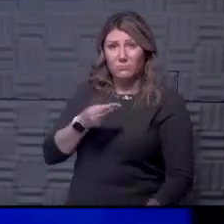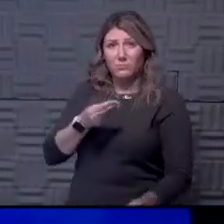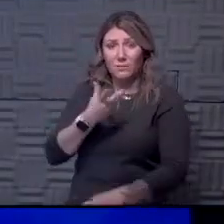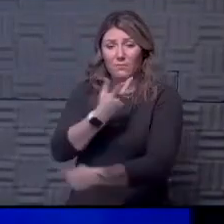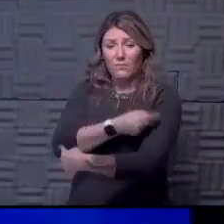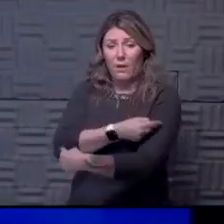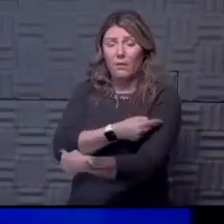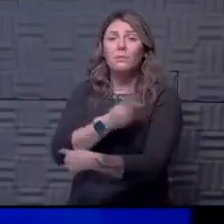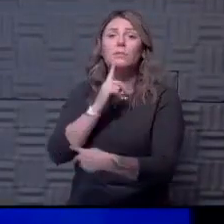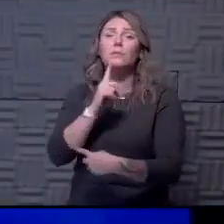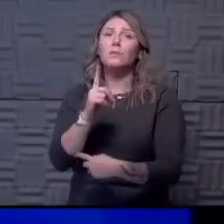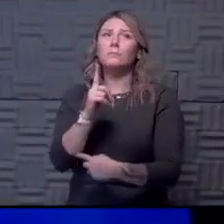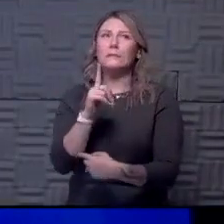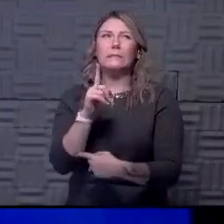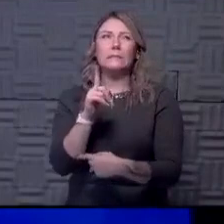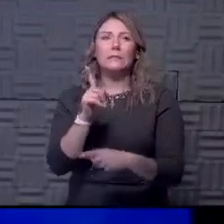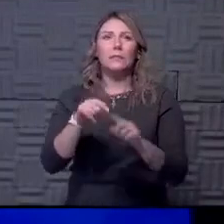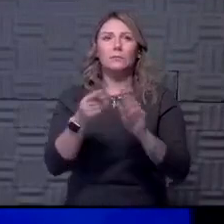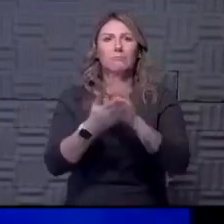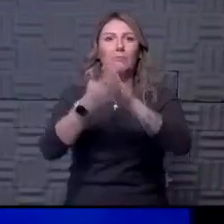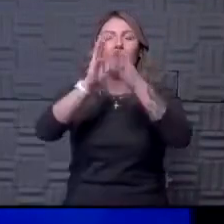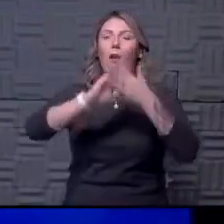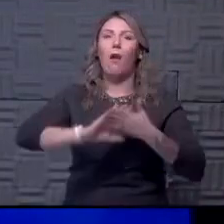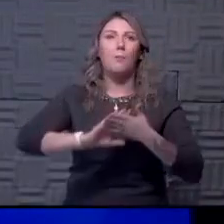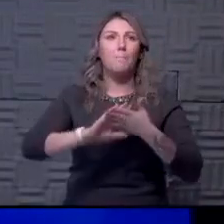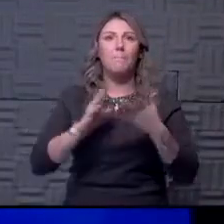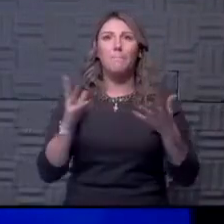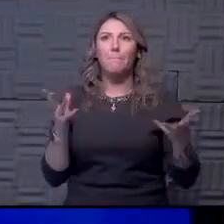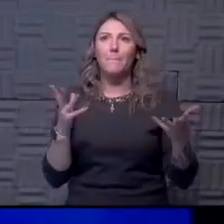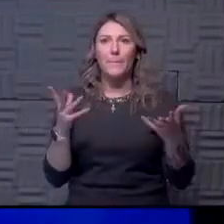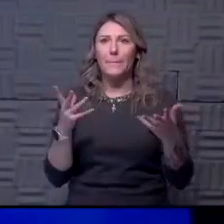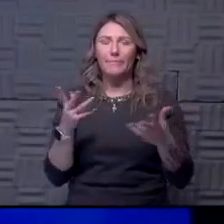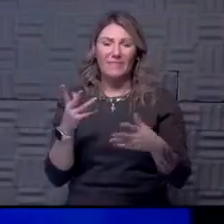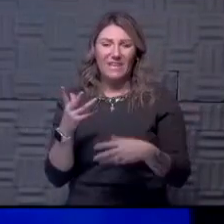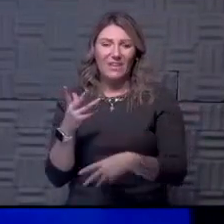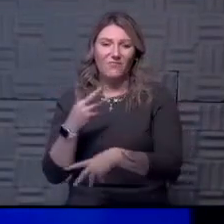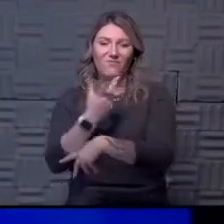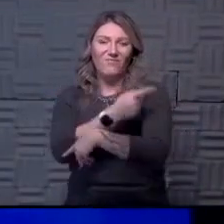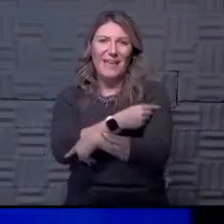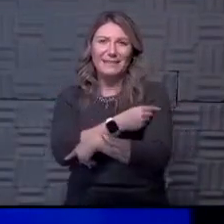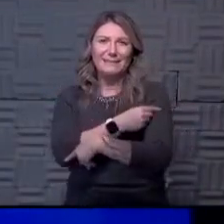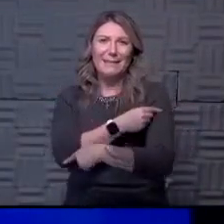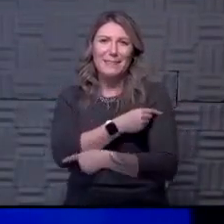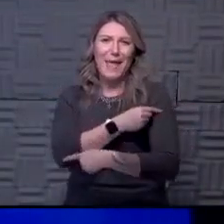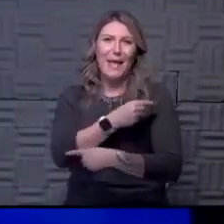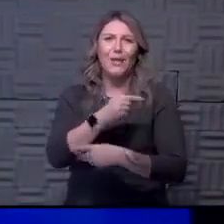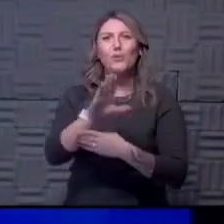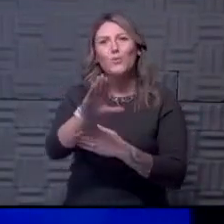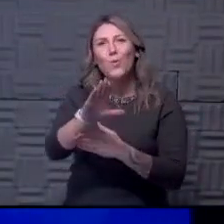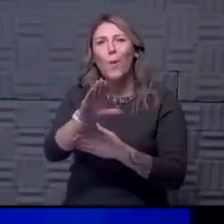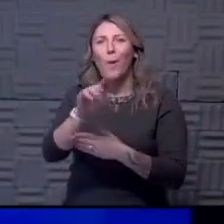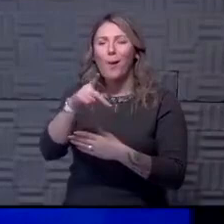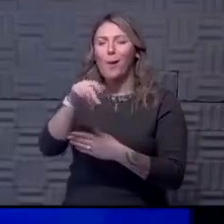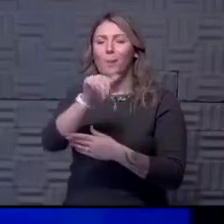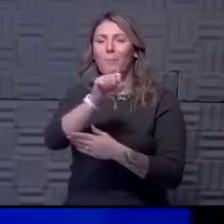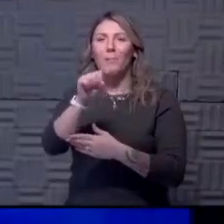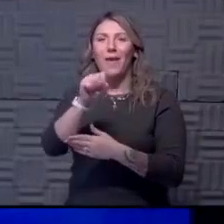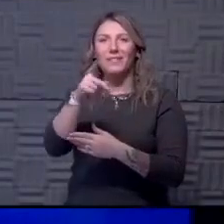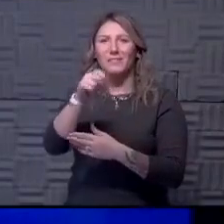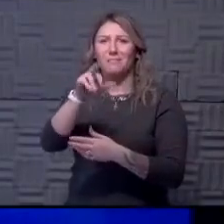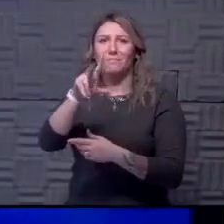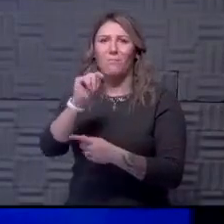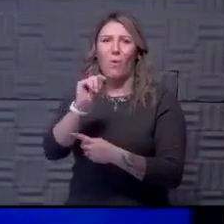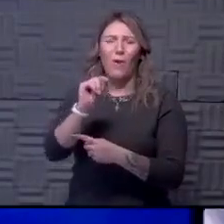can necessarily become a vaccine passport, if you will, because they're not very permanent.